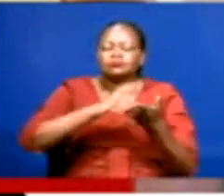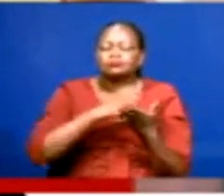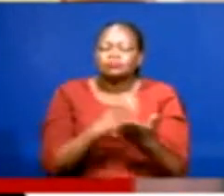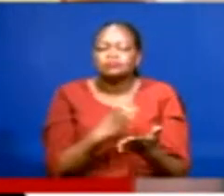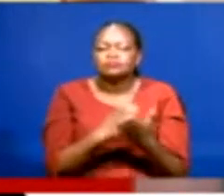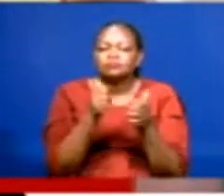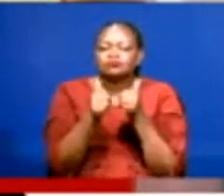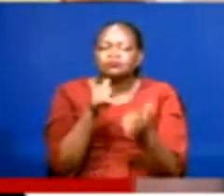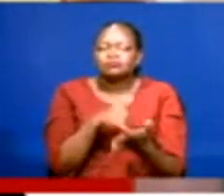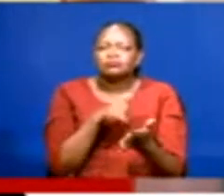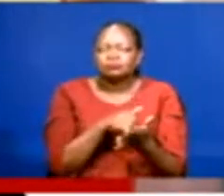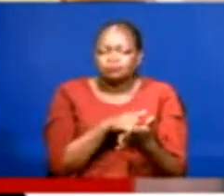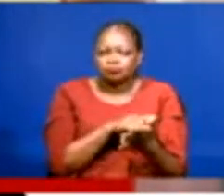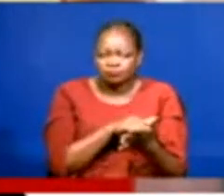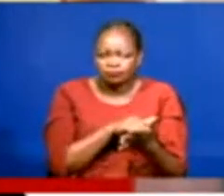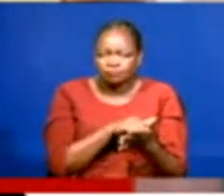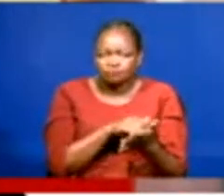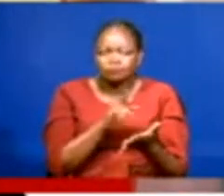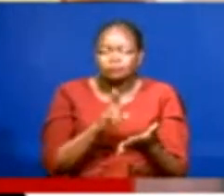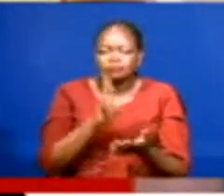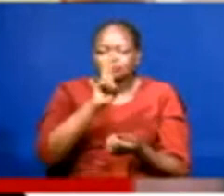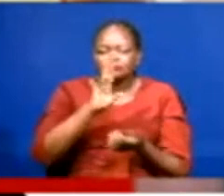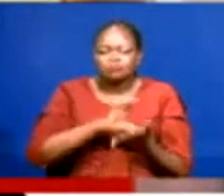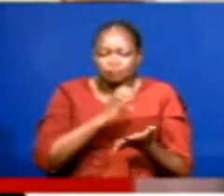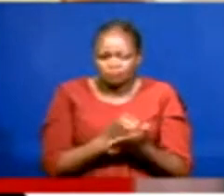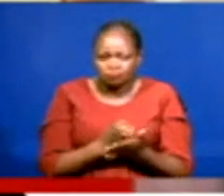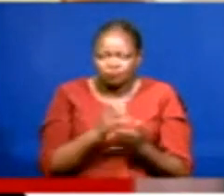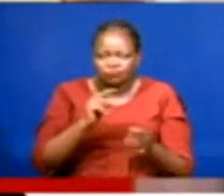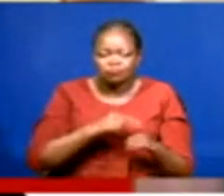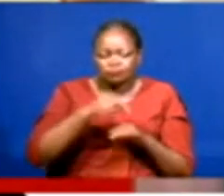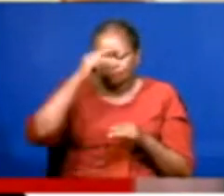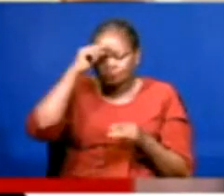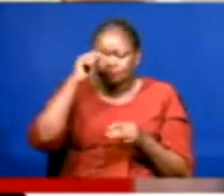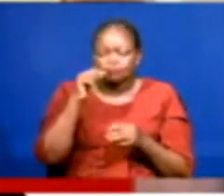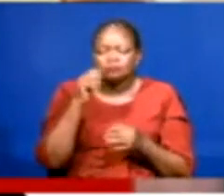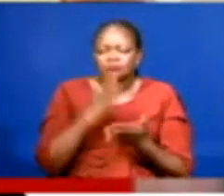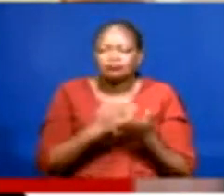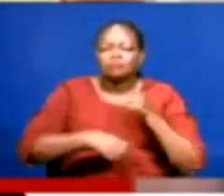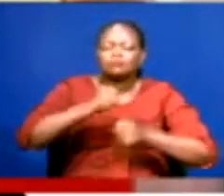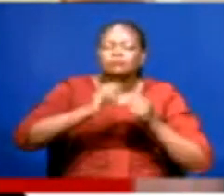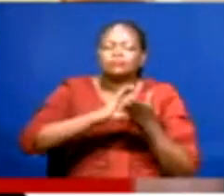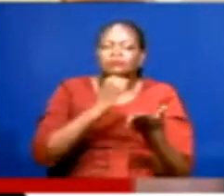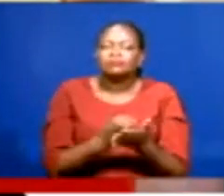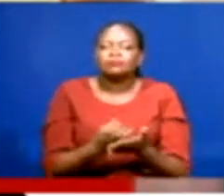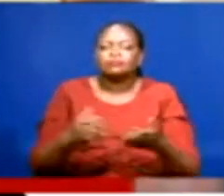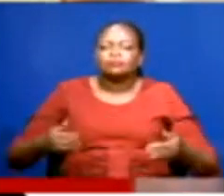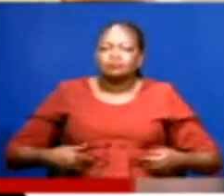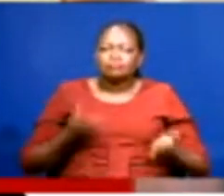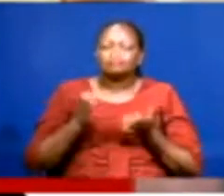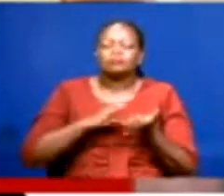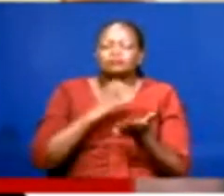which include Uwezo Fund, the National Government Affirmative Action Fund, Youth Enterprise